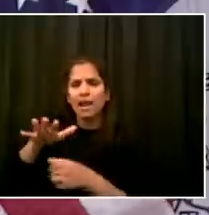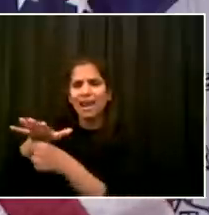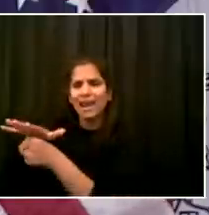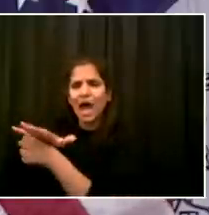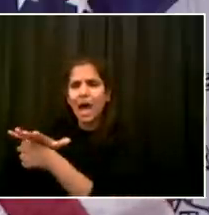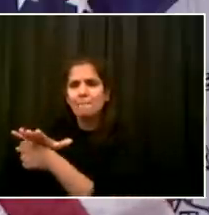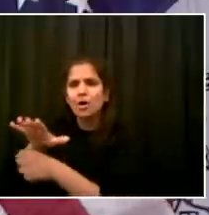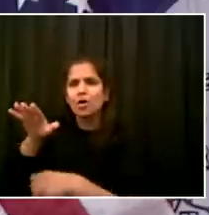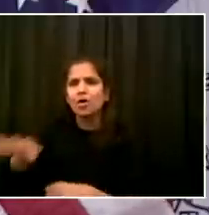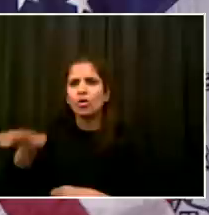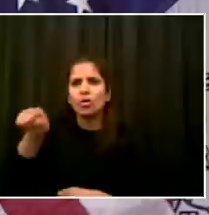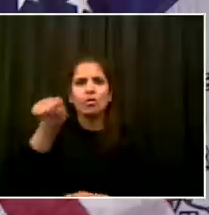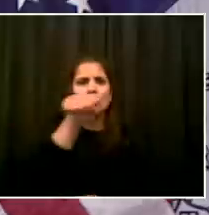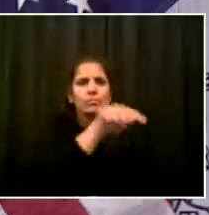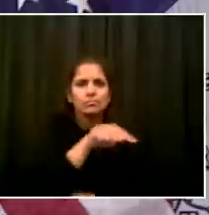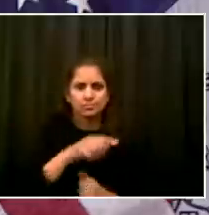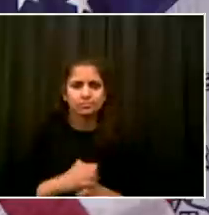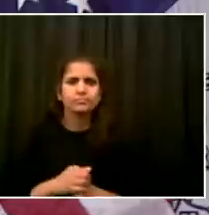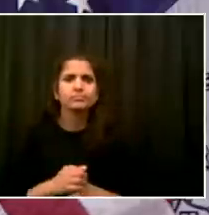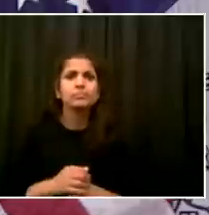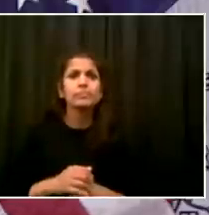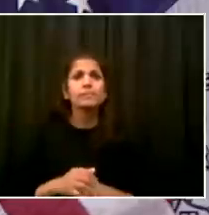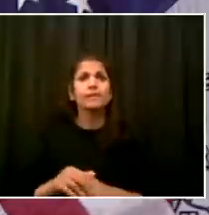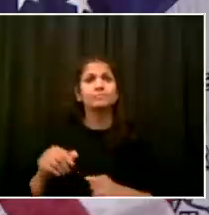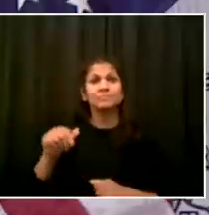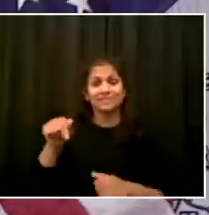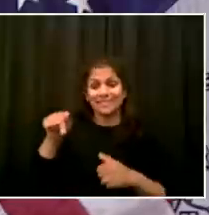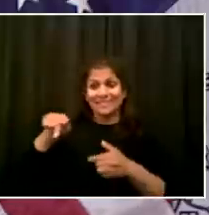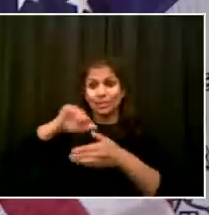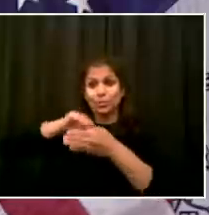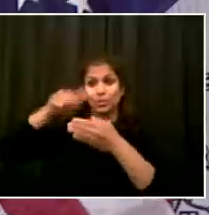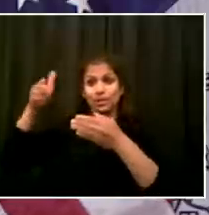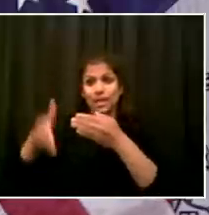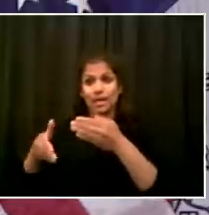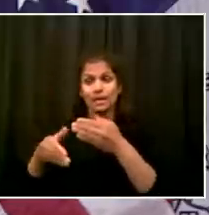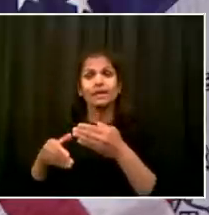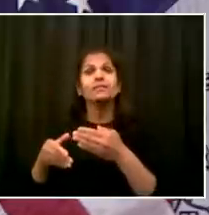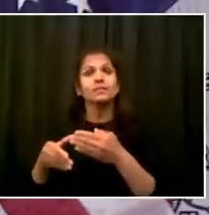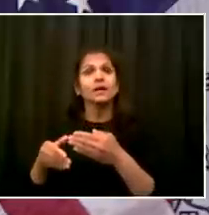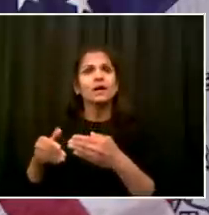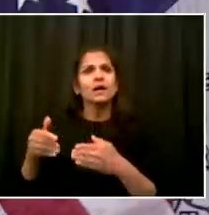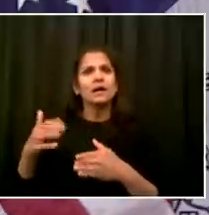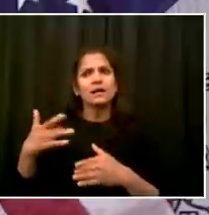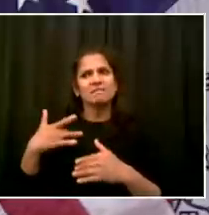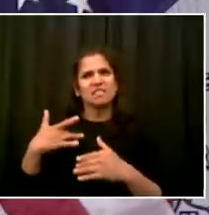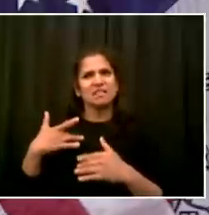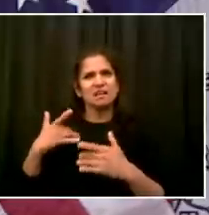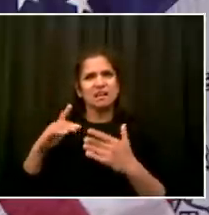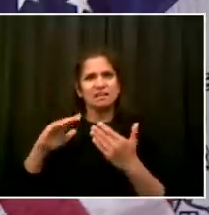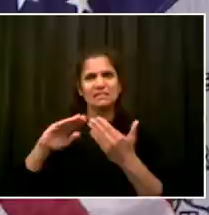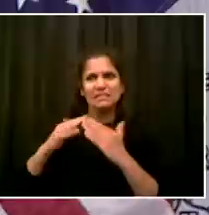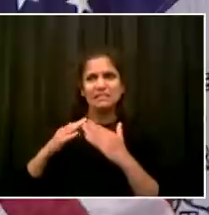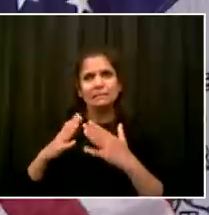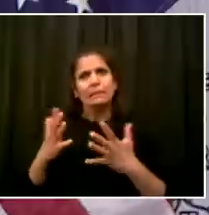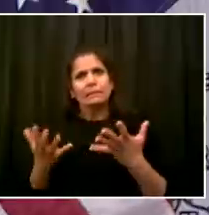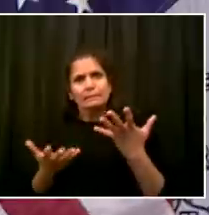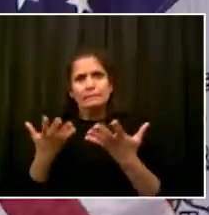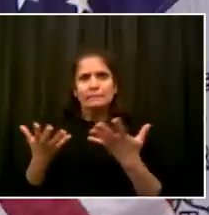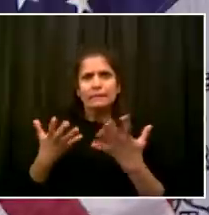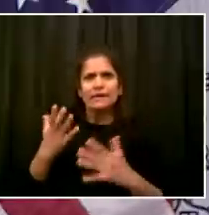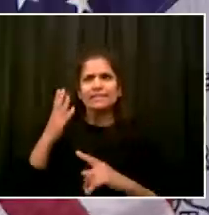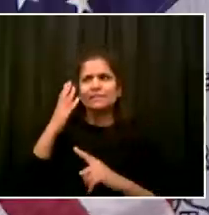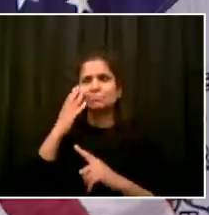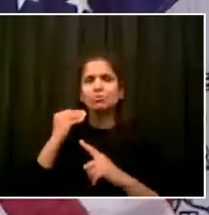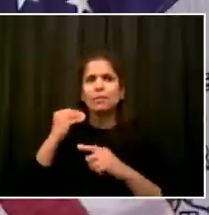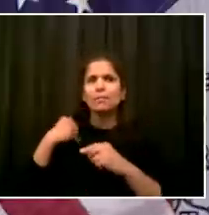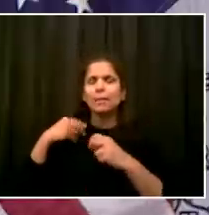go into this weekend. Can you speak, Mayor and Police Commissioner Shea, to those concerns and what they should be preparing for?